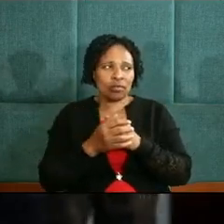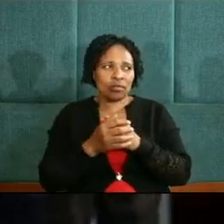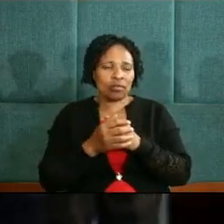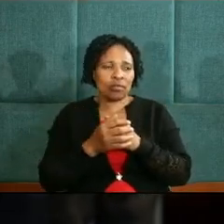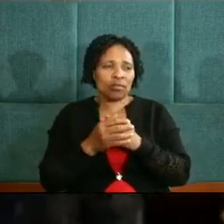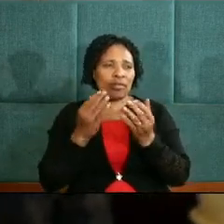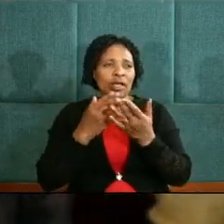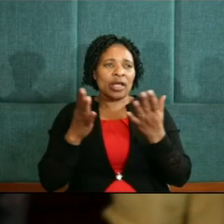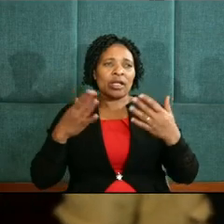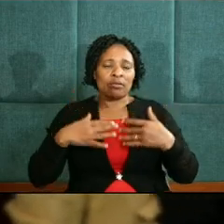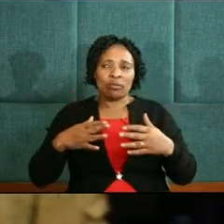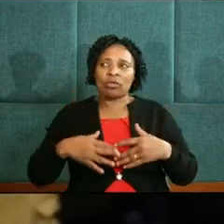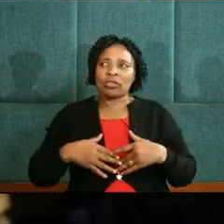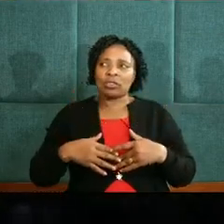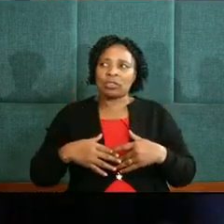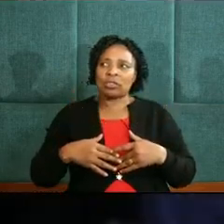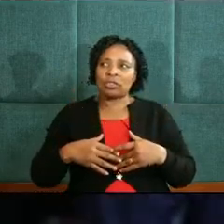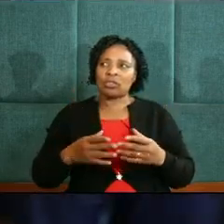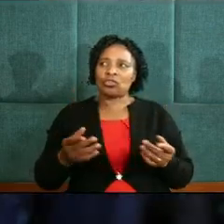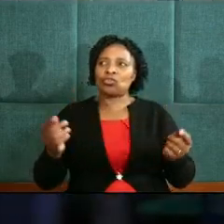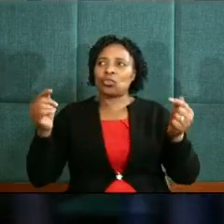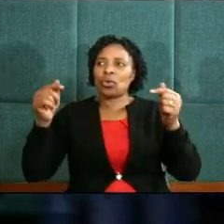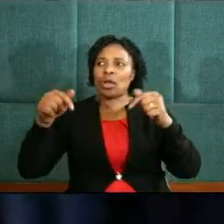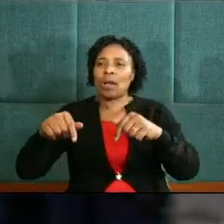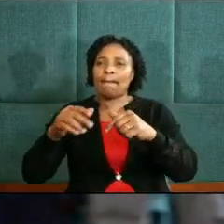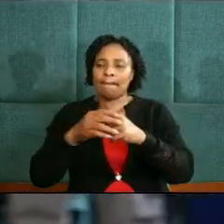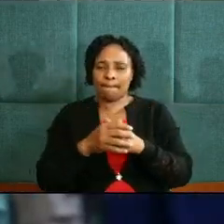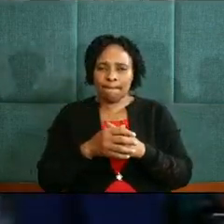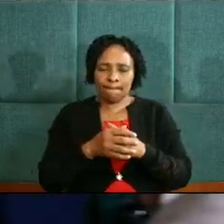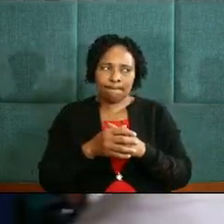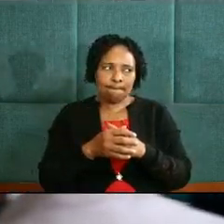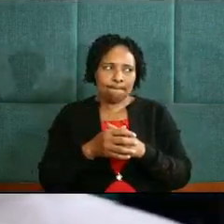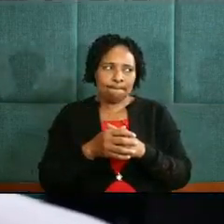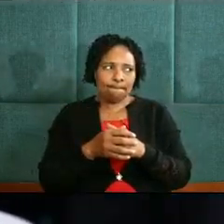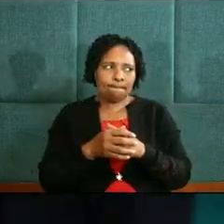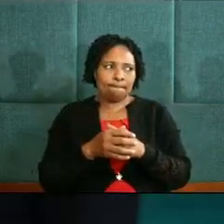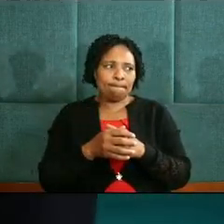And if I need extra time, I have to have it voted.